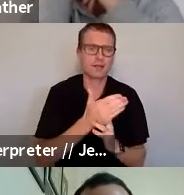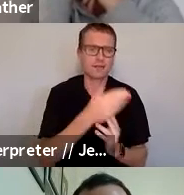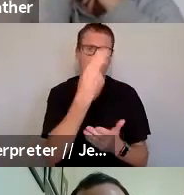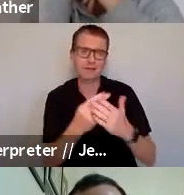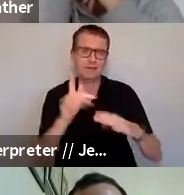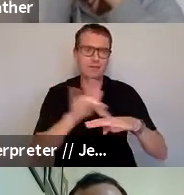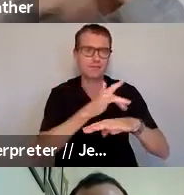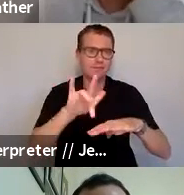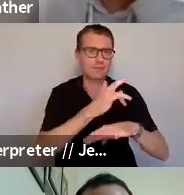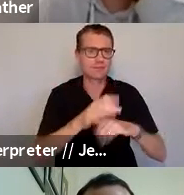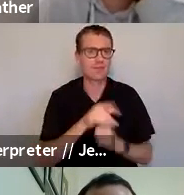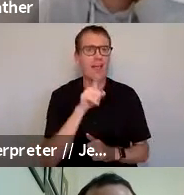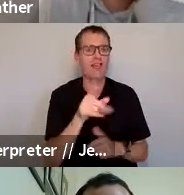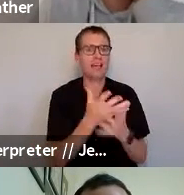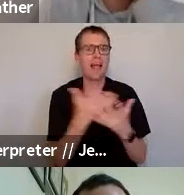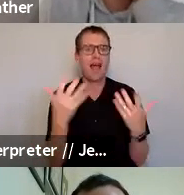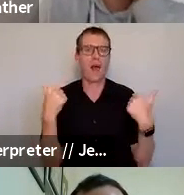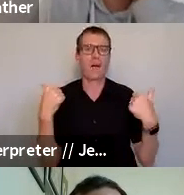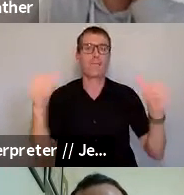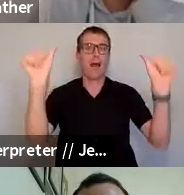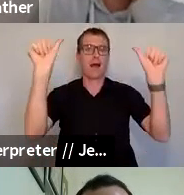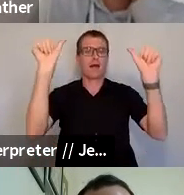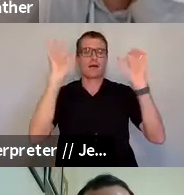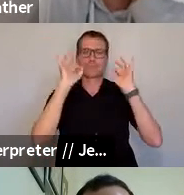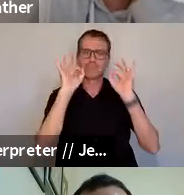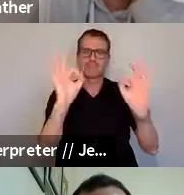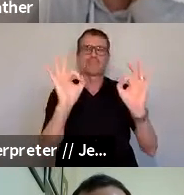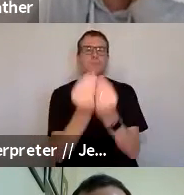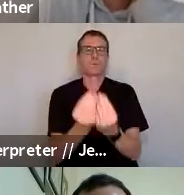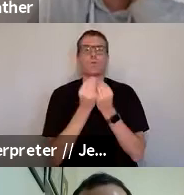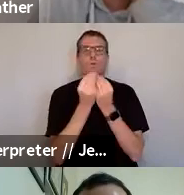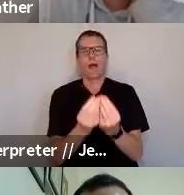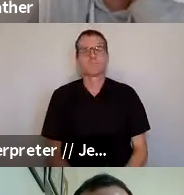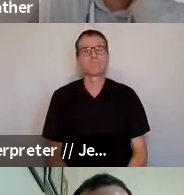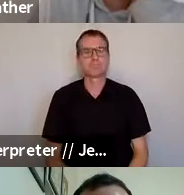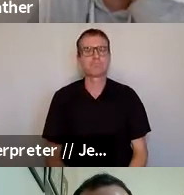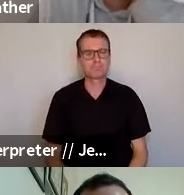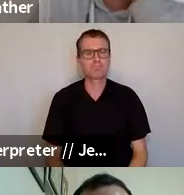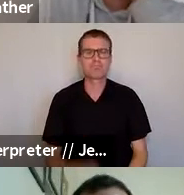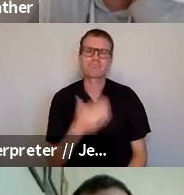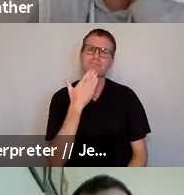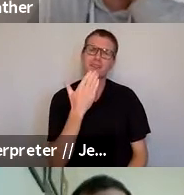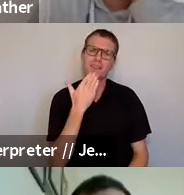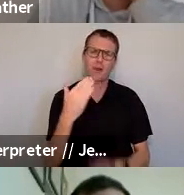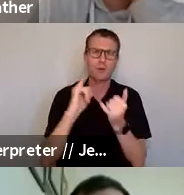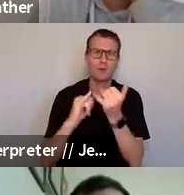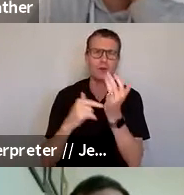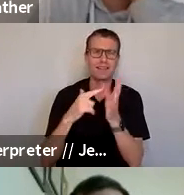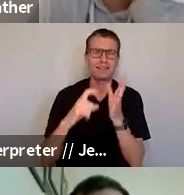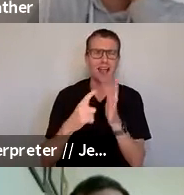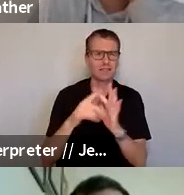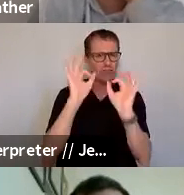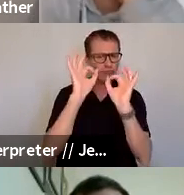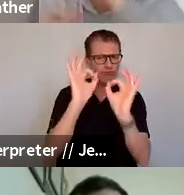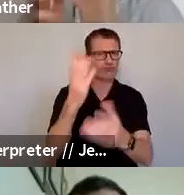you really get the gold, I think. And yeah, I think. Kia ora, Stace. Thank you. Fabulous contribution.